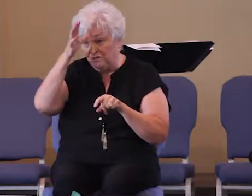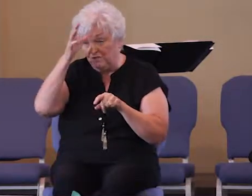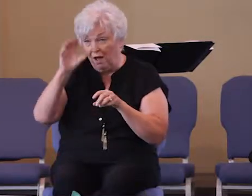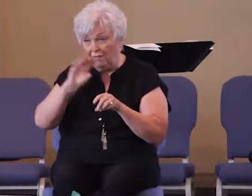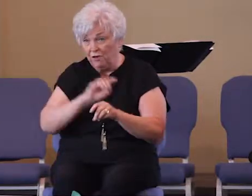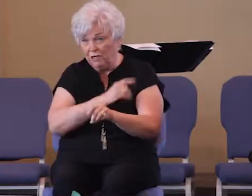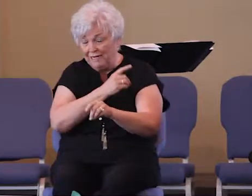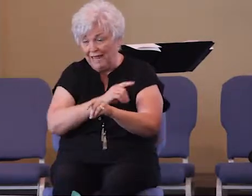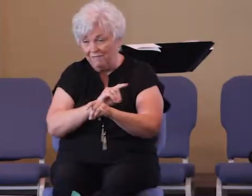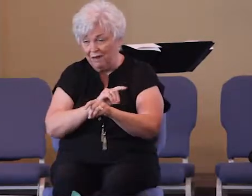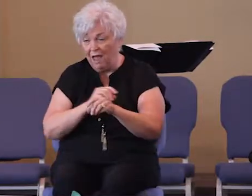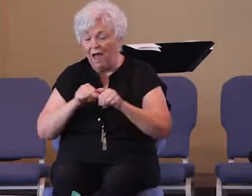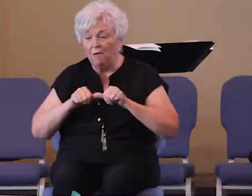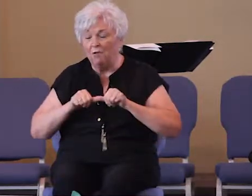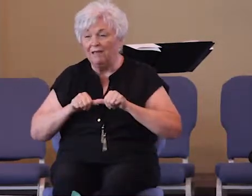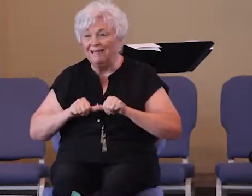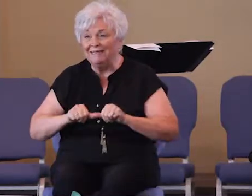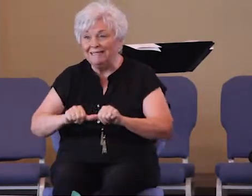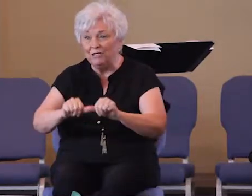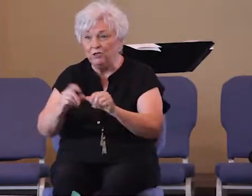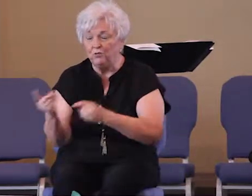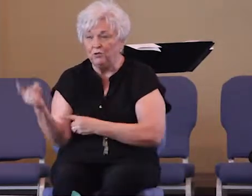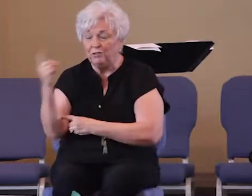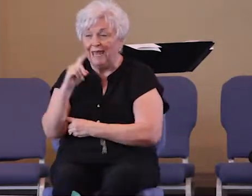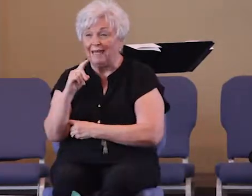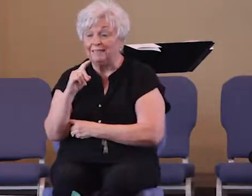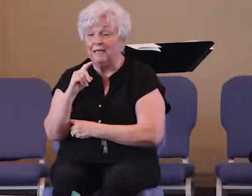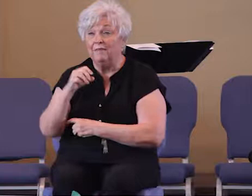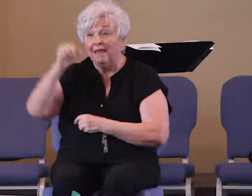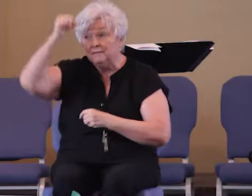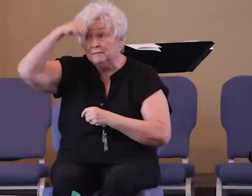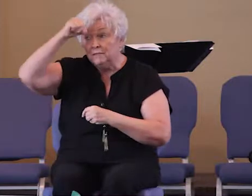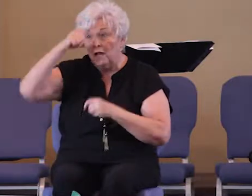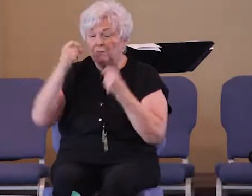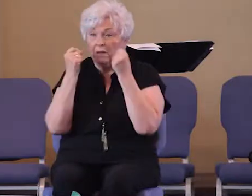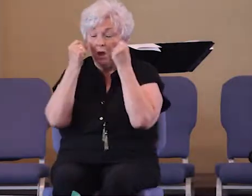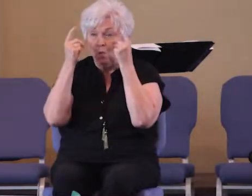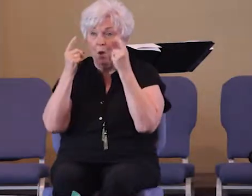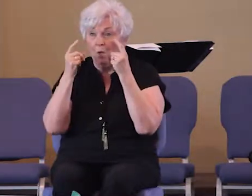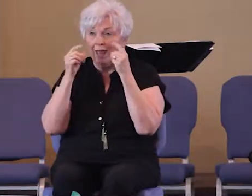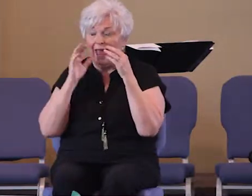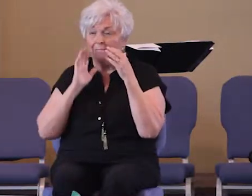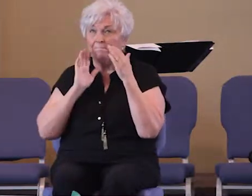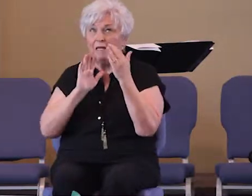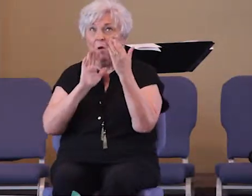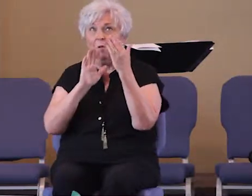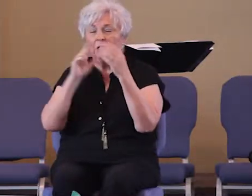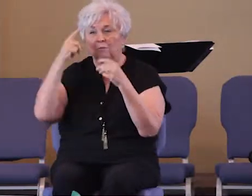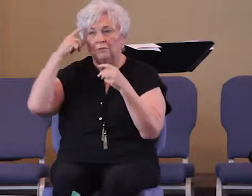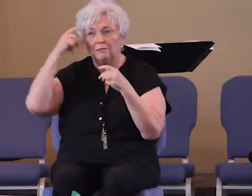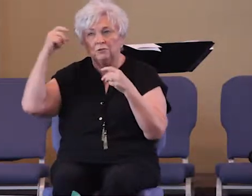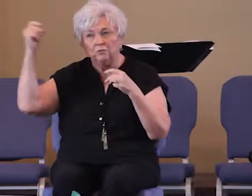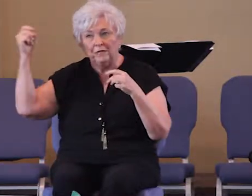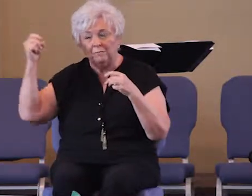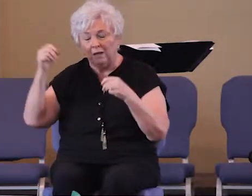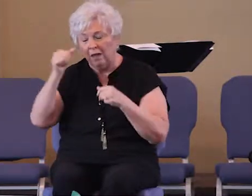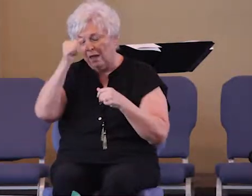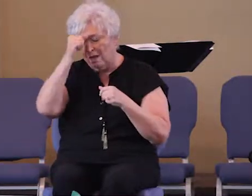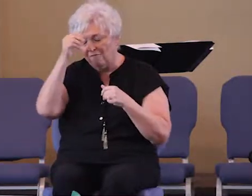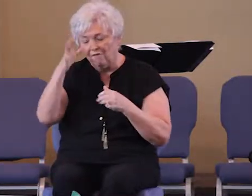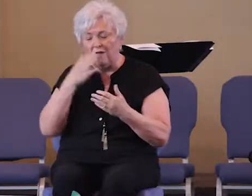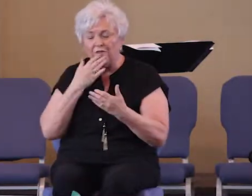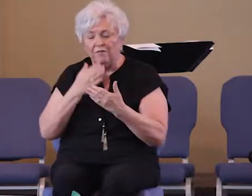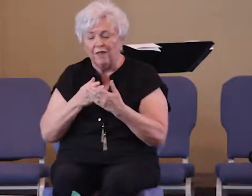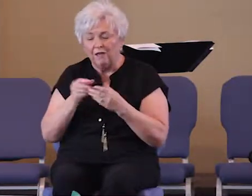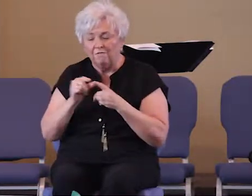days. Then Solomon awoke, and behold, it was a dream. Father, thank you for your word. In